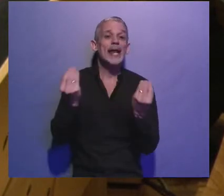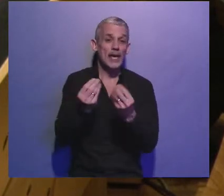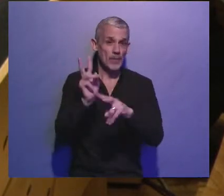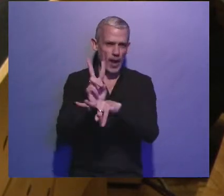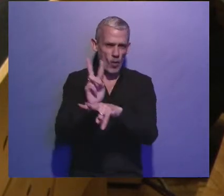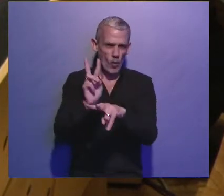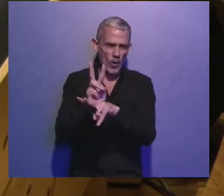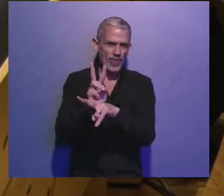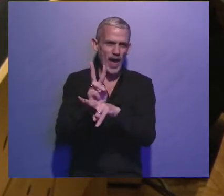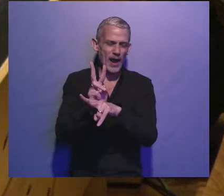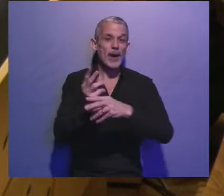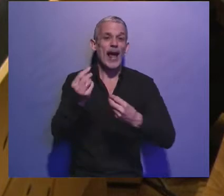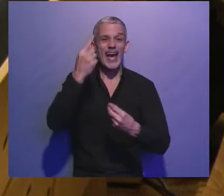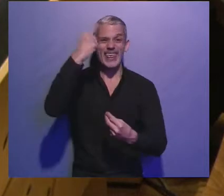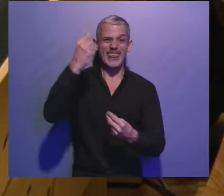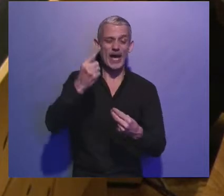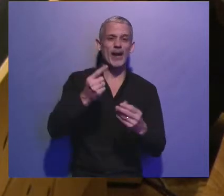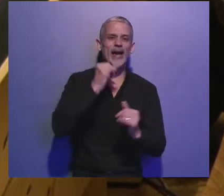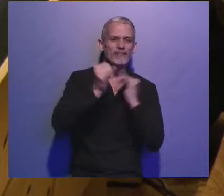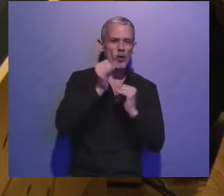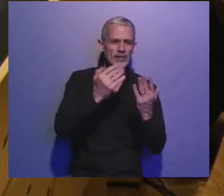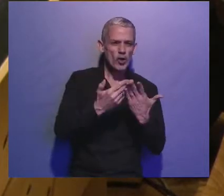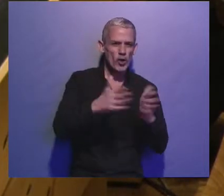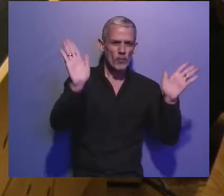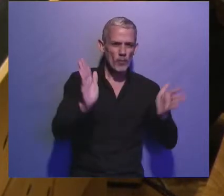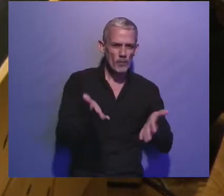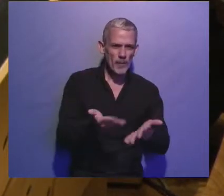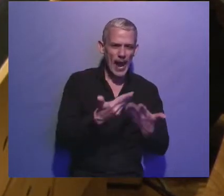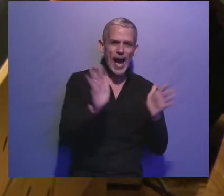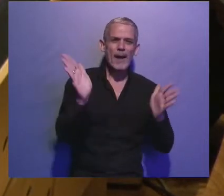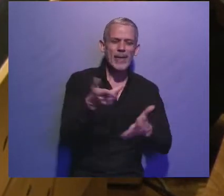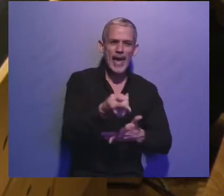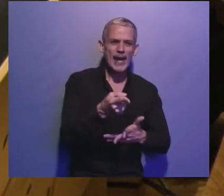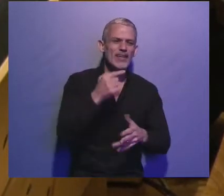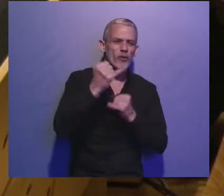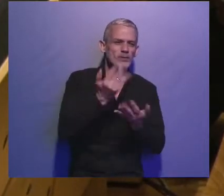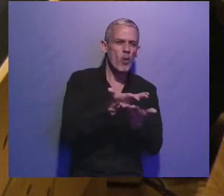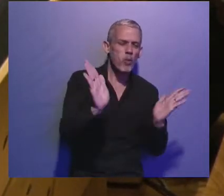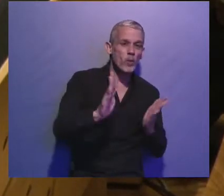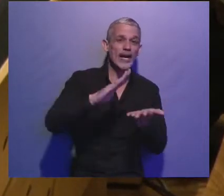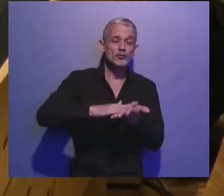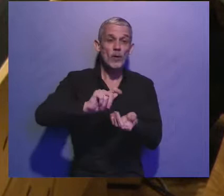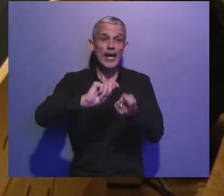instruments has each city available to preserve the open data initiatives